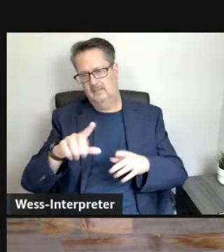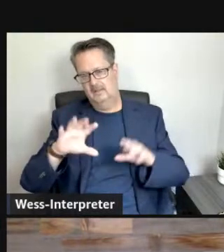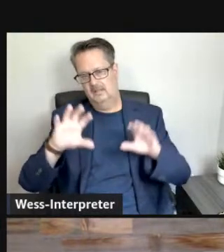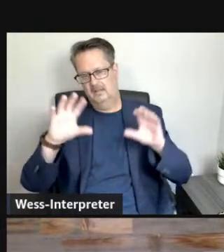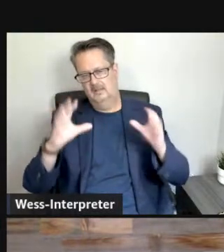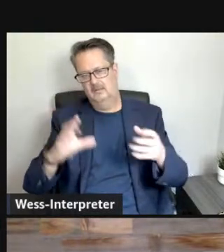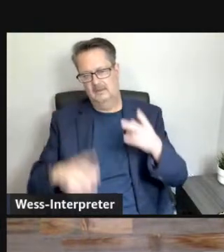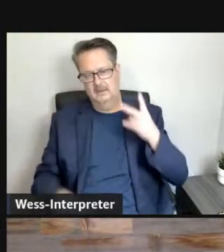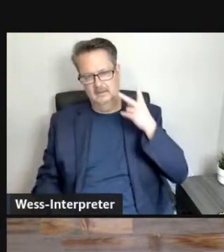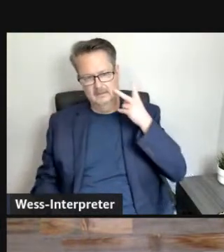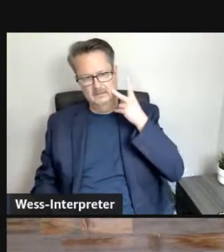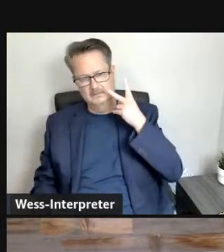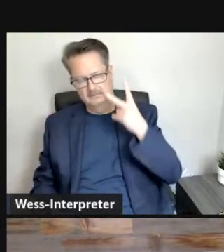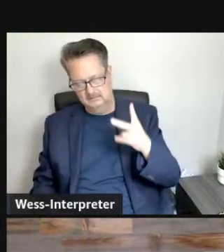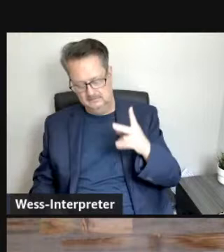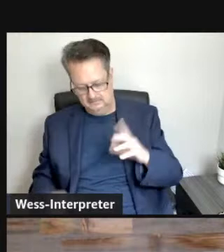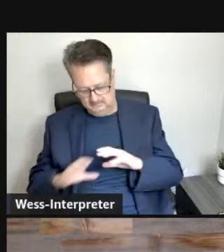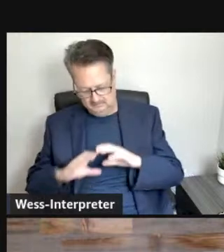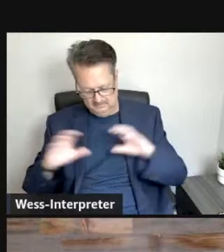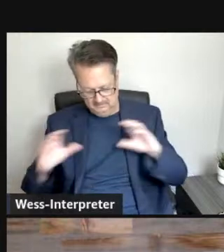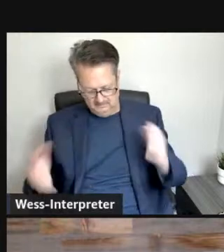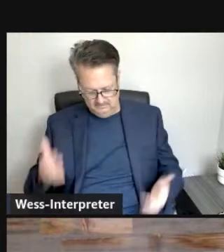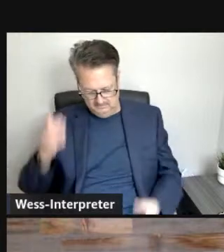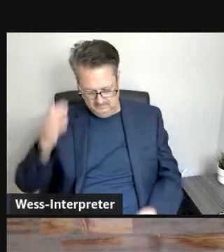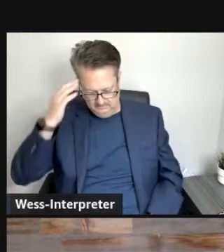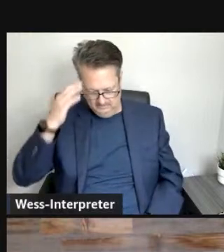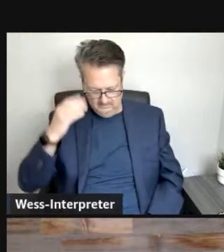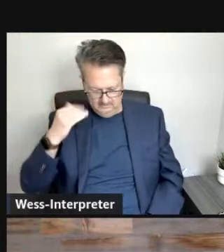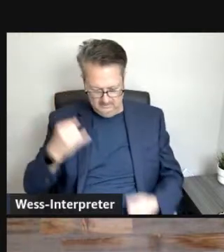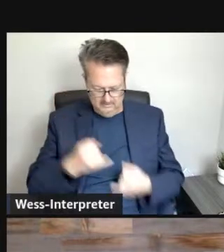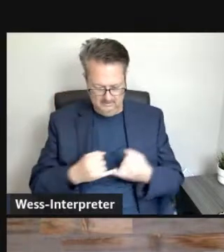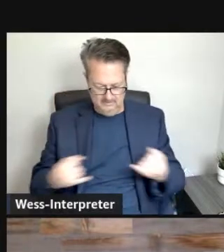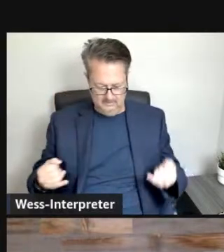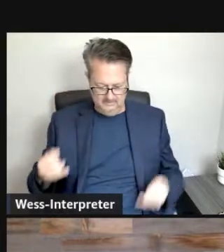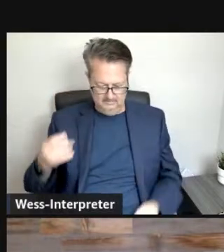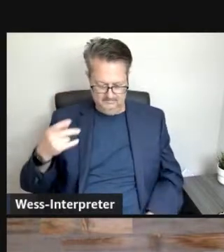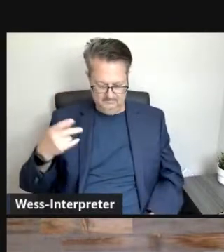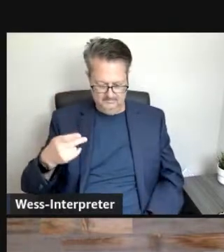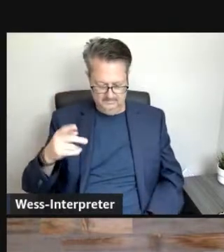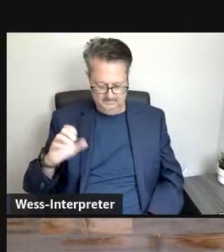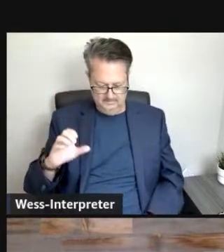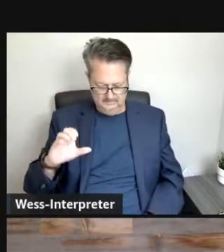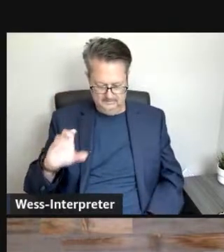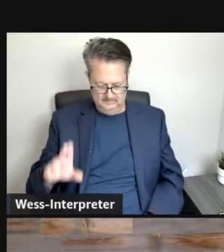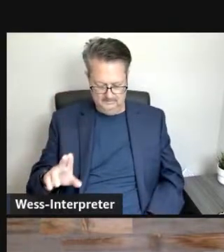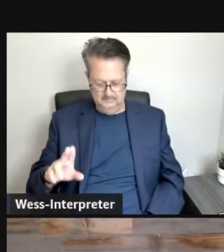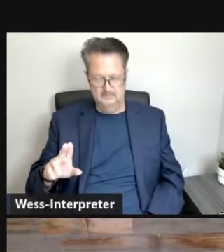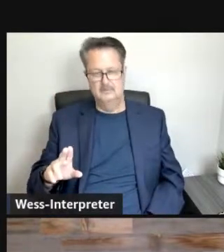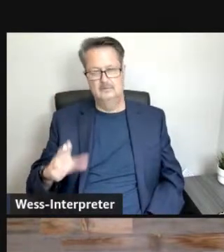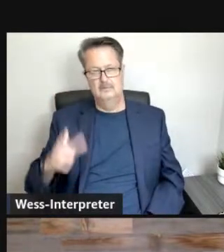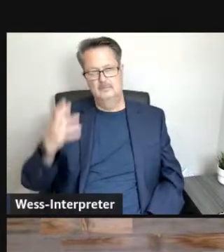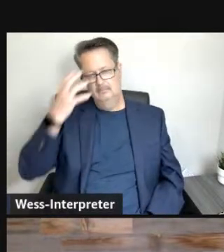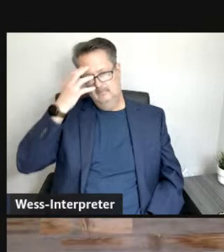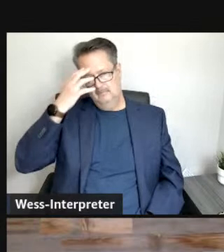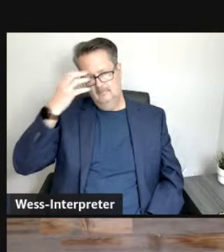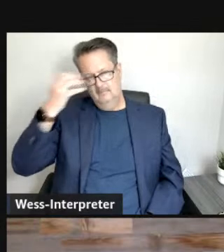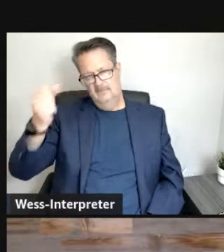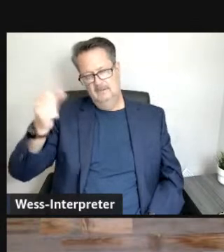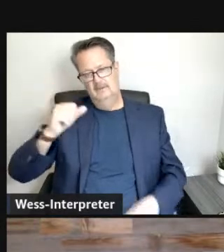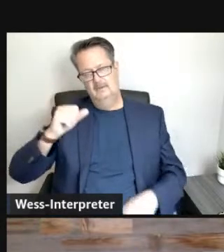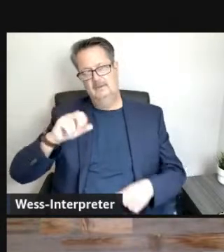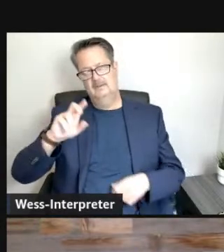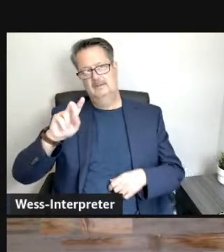cluster headlines, for example, the CPU, memory. So you will have data based on metrics, Prometheus